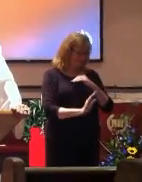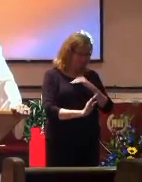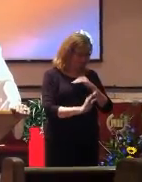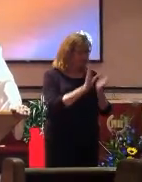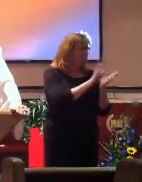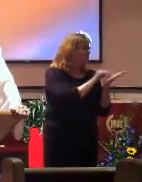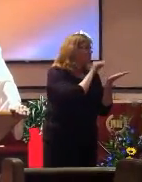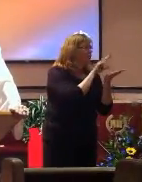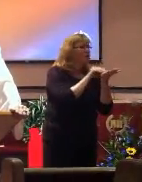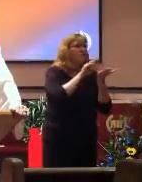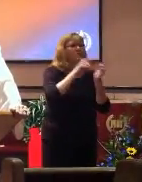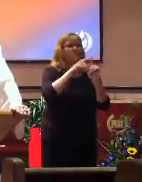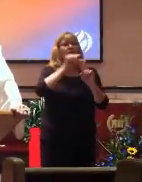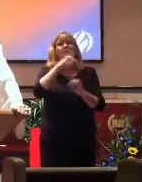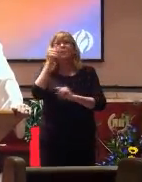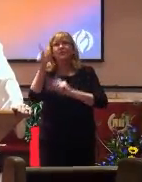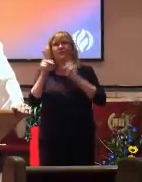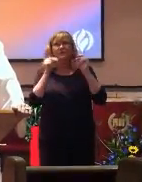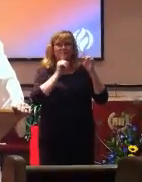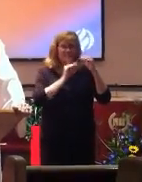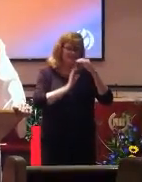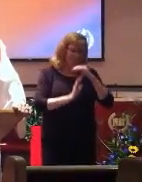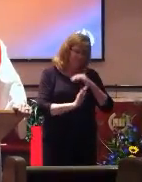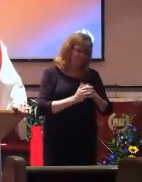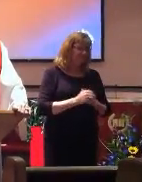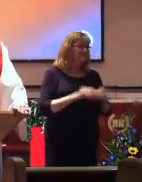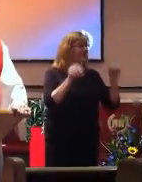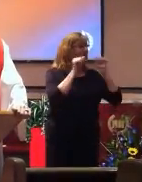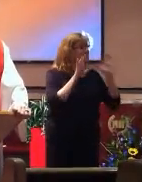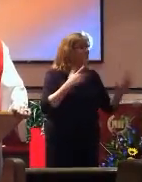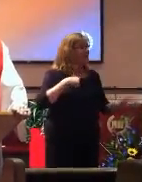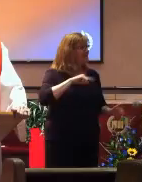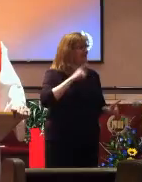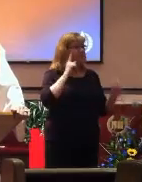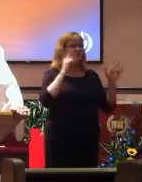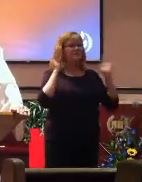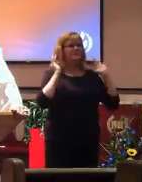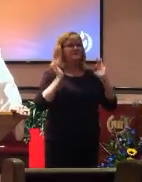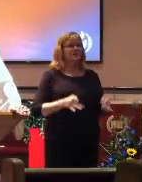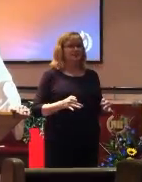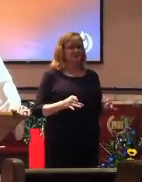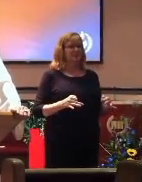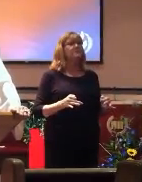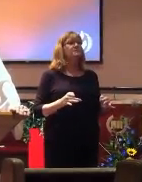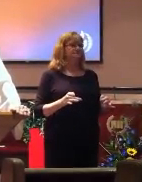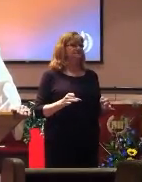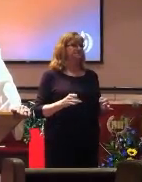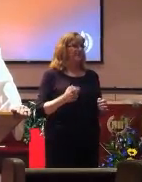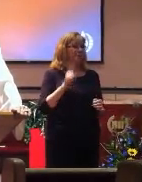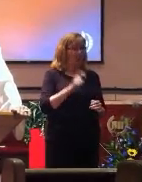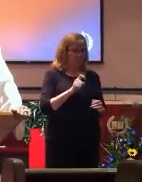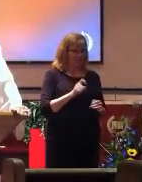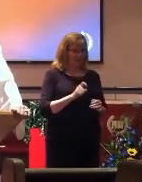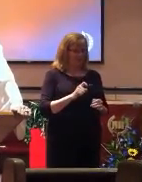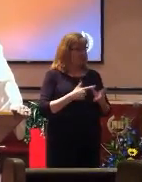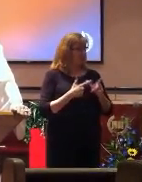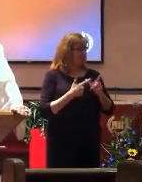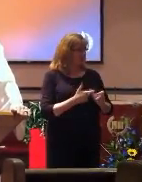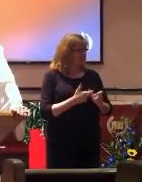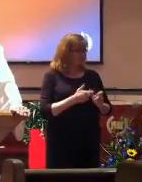those around us. Bless us with decisiveness where we must move with